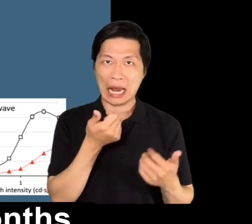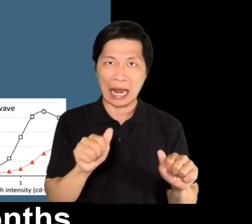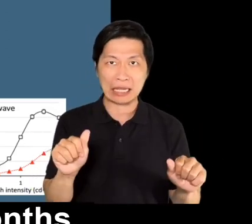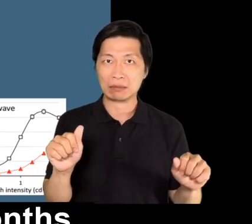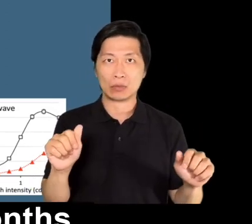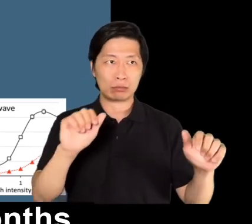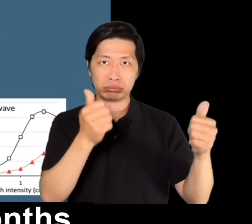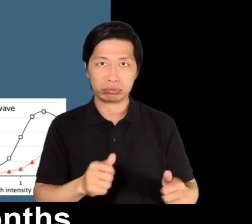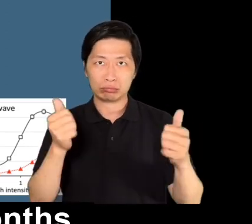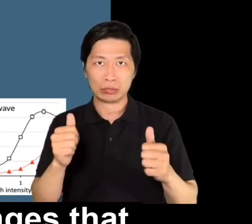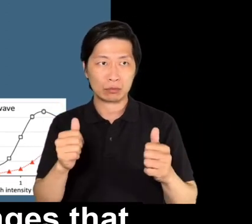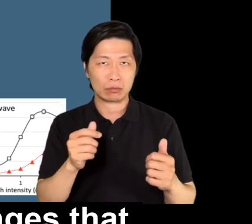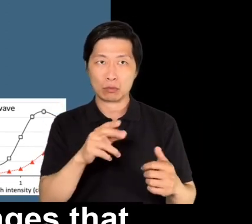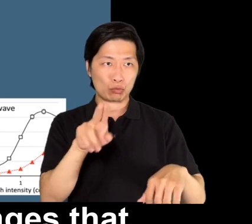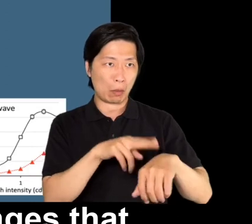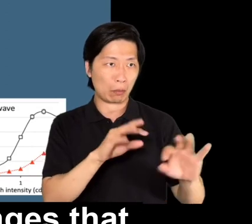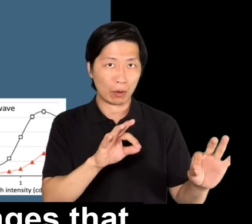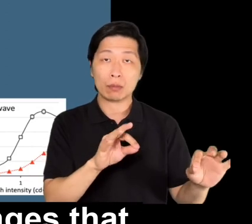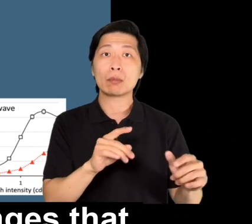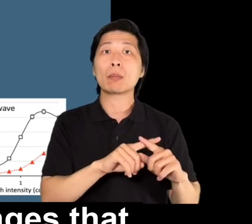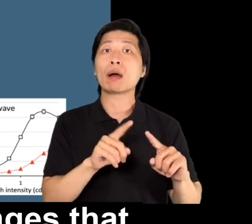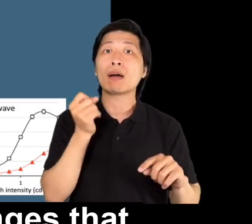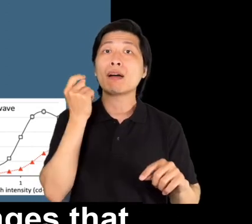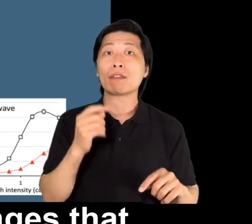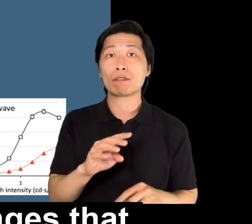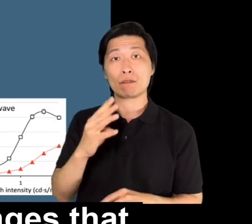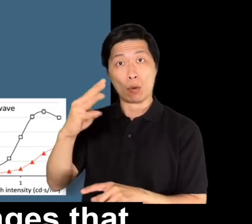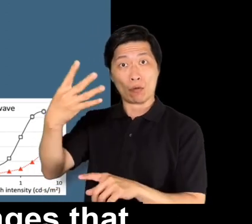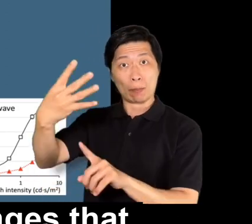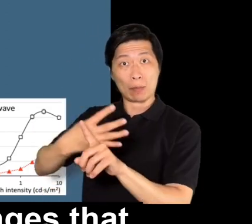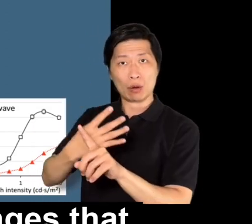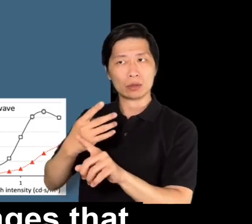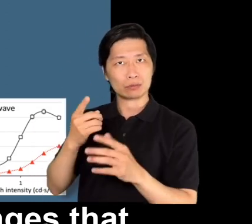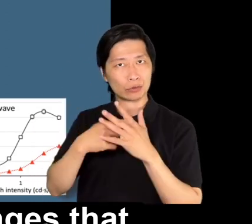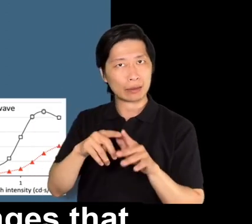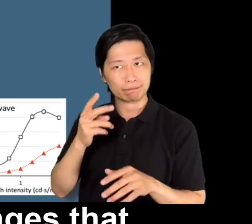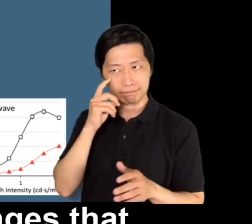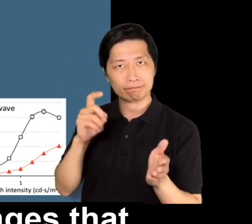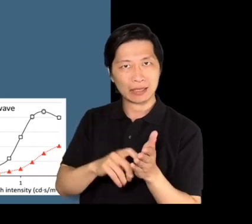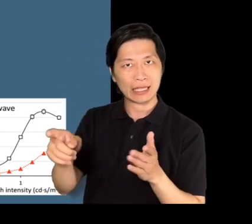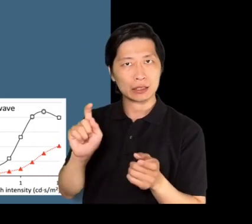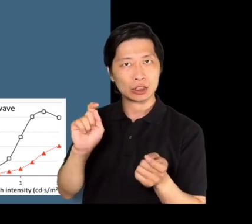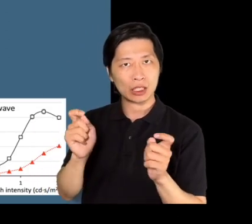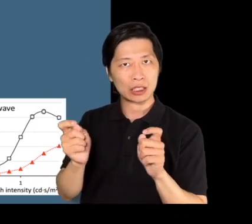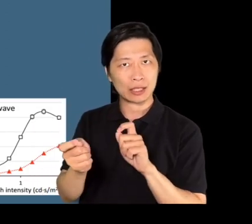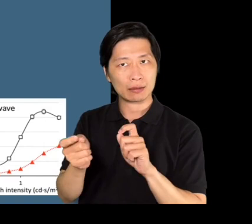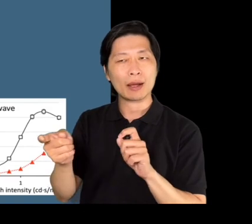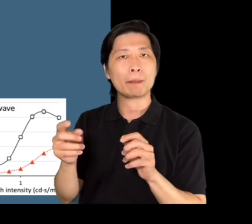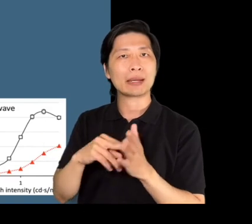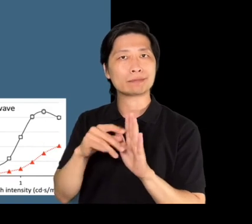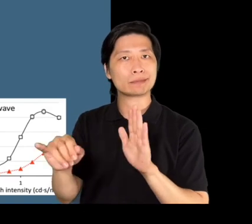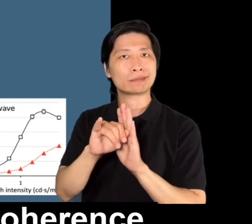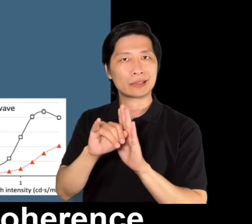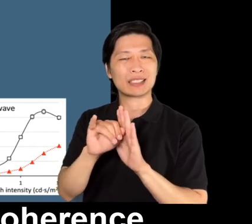changes that indicated the beginnings of photoreceptor degeneration. This is an ocular coherence